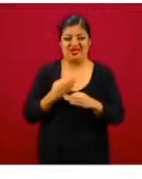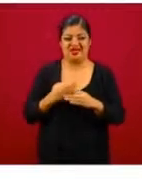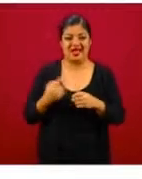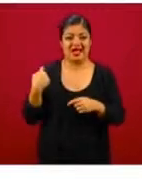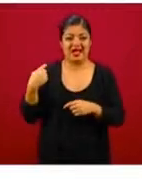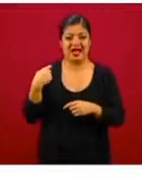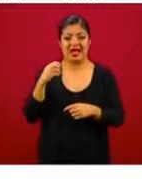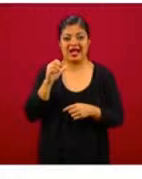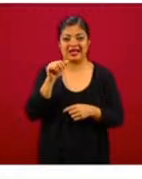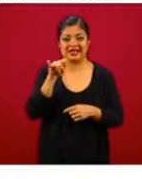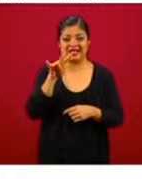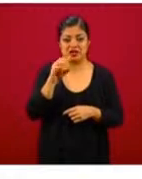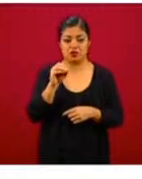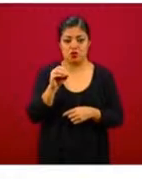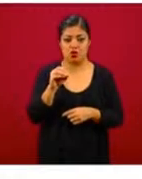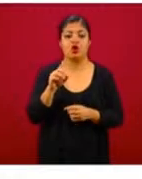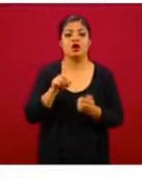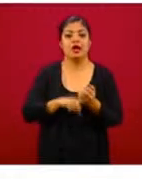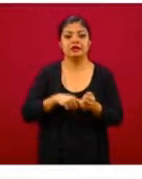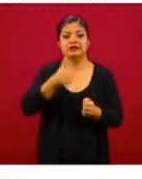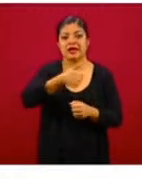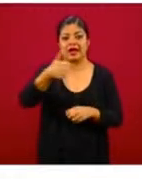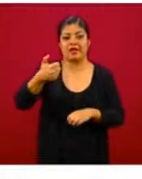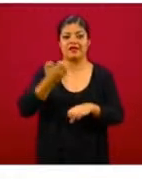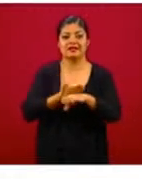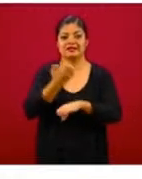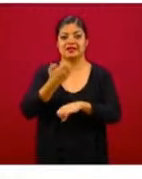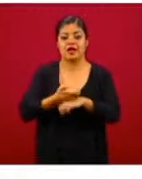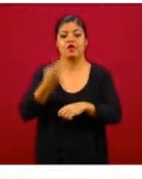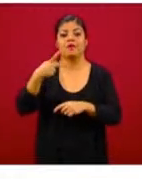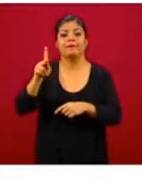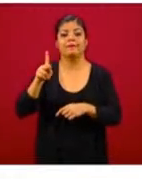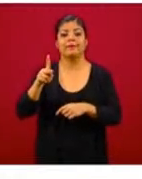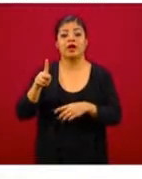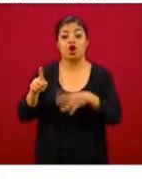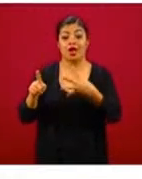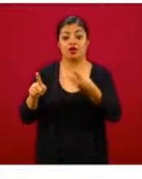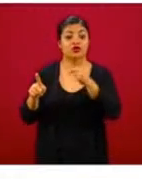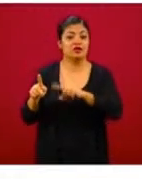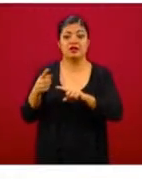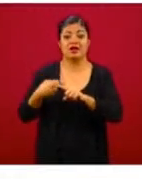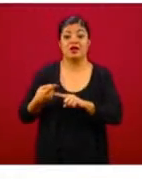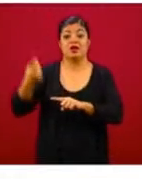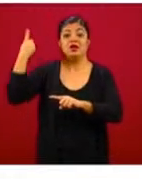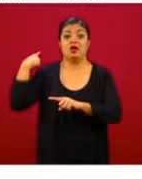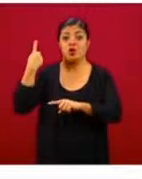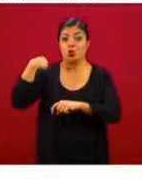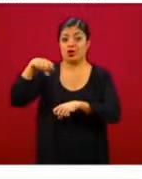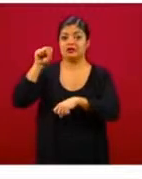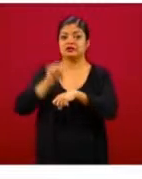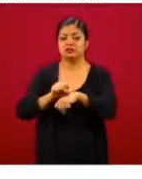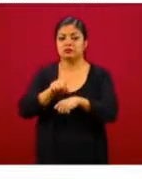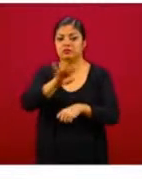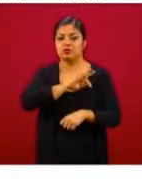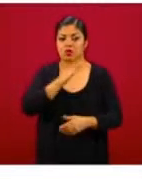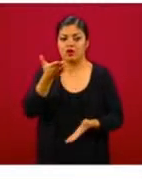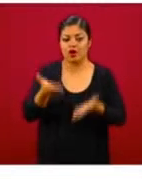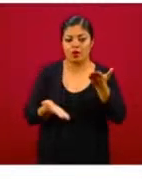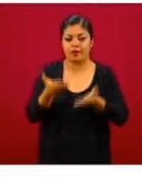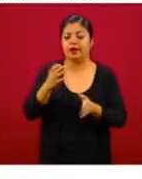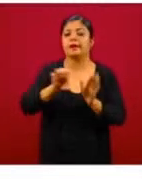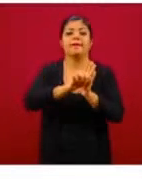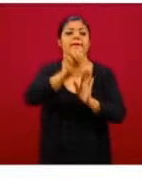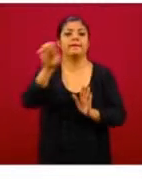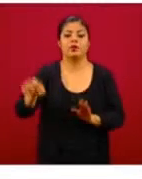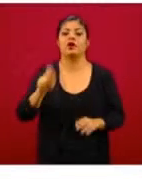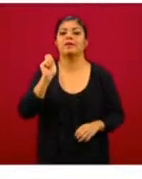1 week look back. So what were active cases looking like for each state, but 1 week